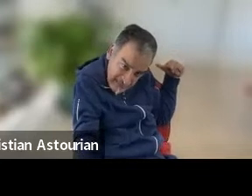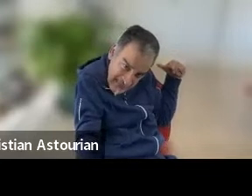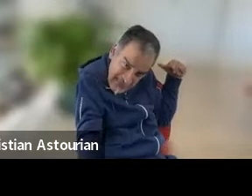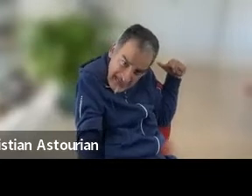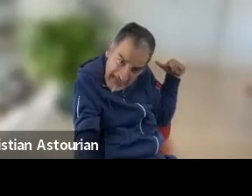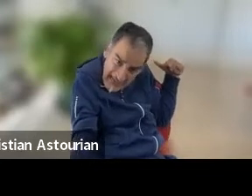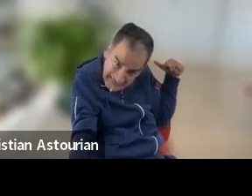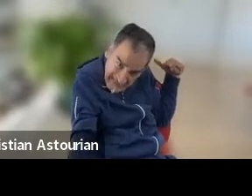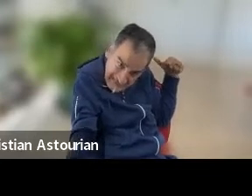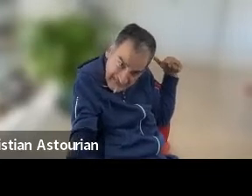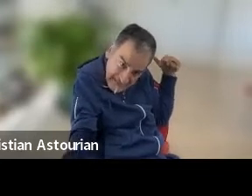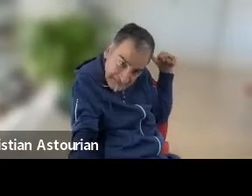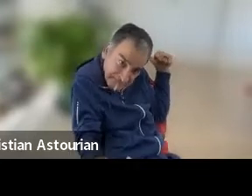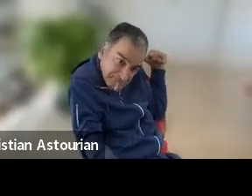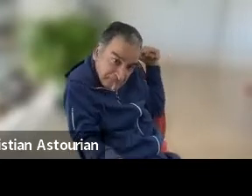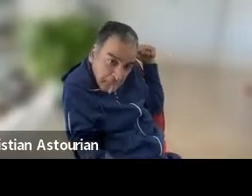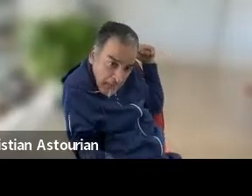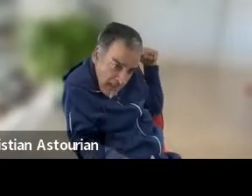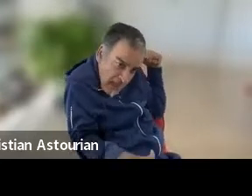and client.